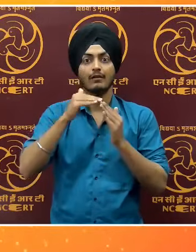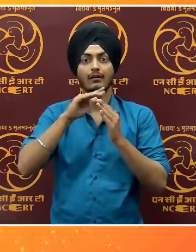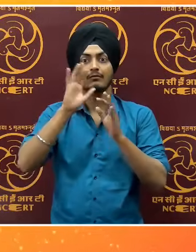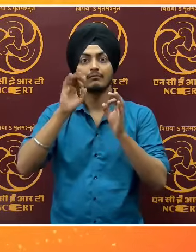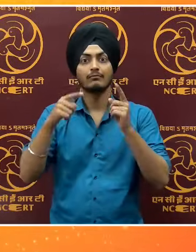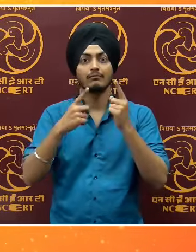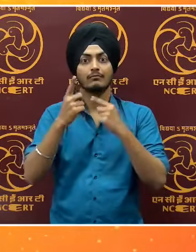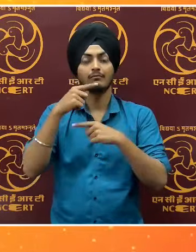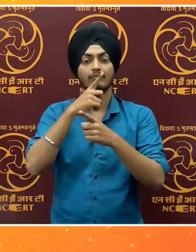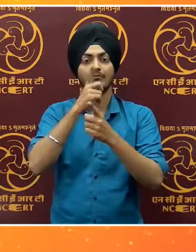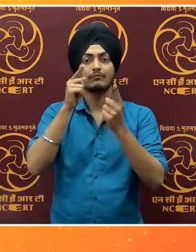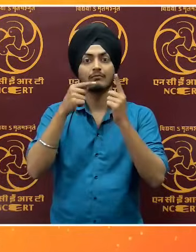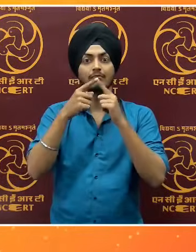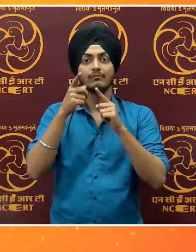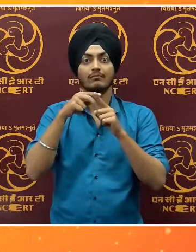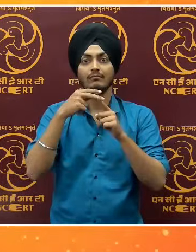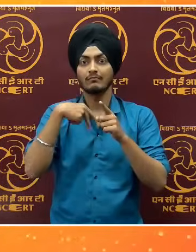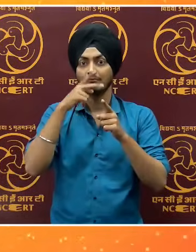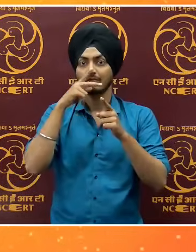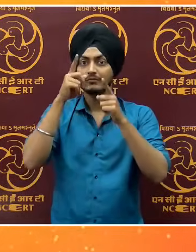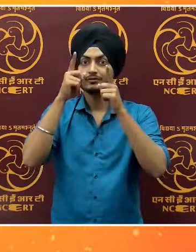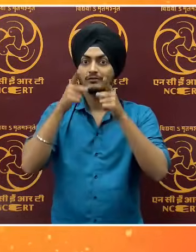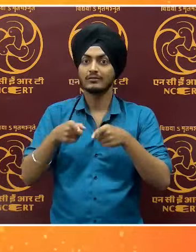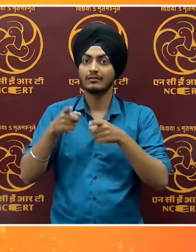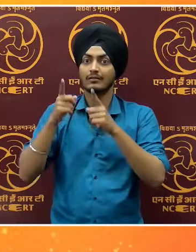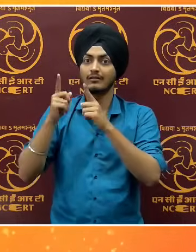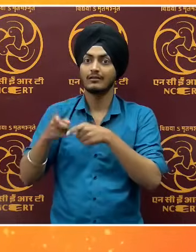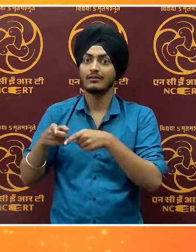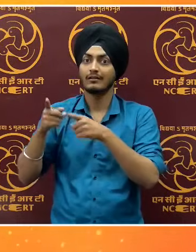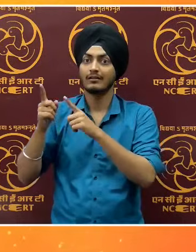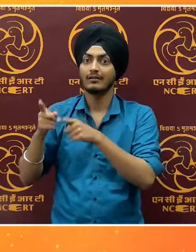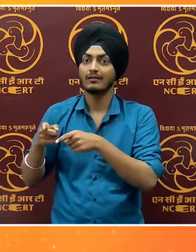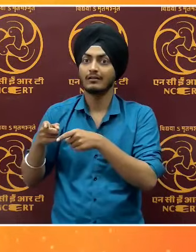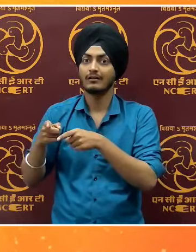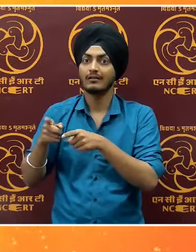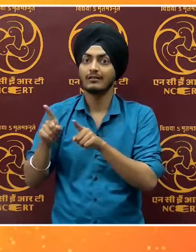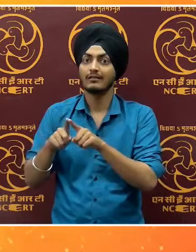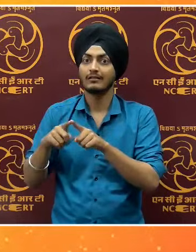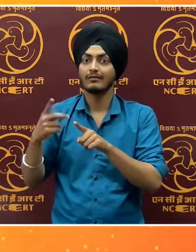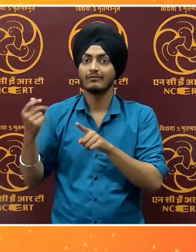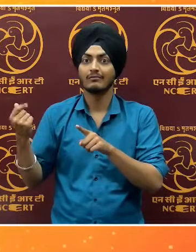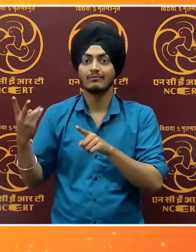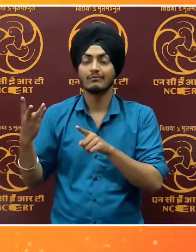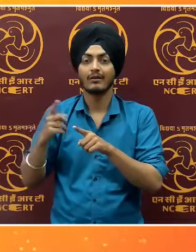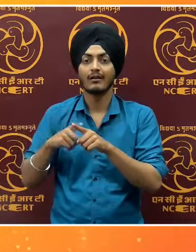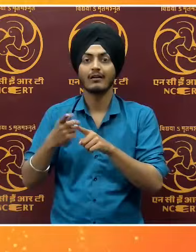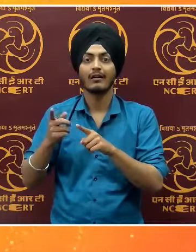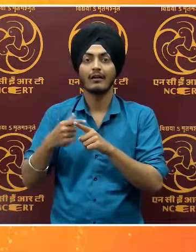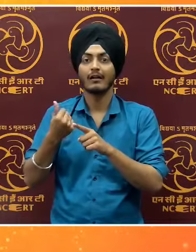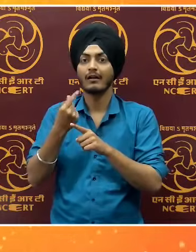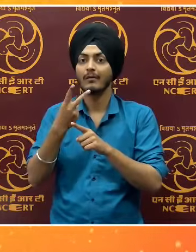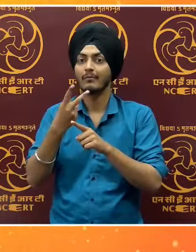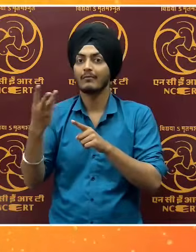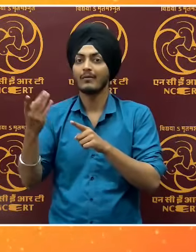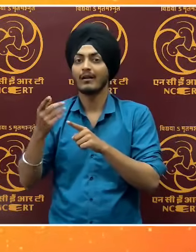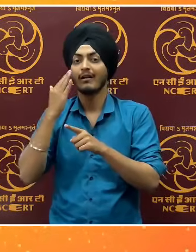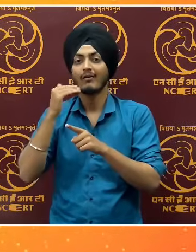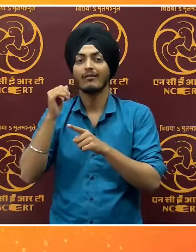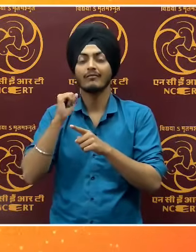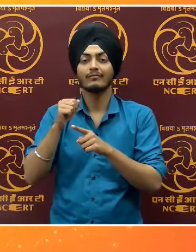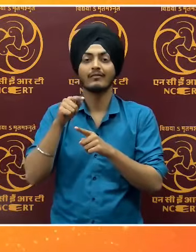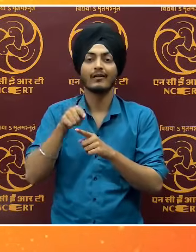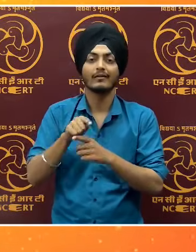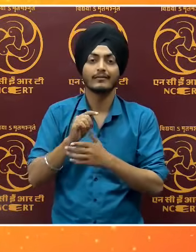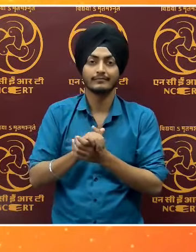are connected in parallel rather than in a proper series, in a proper ordered symmetrical series. Why is this the